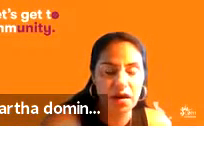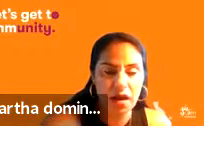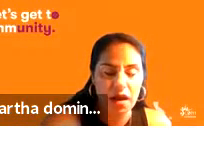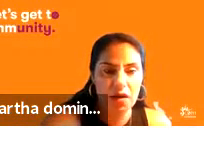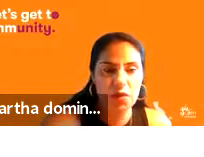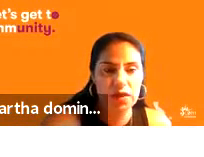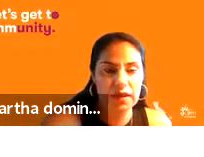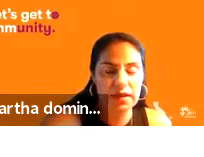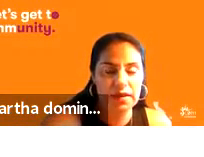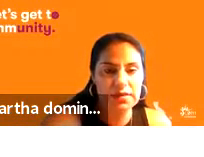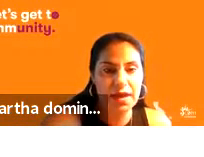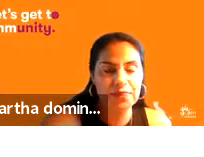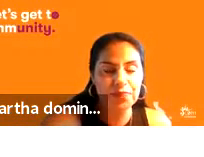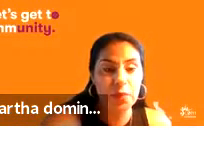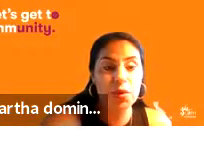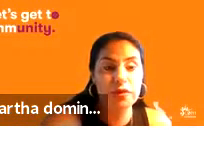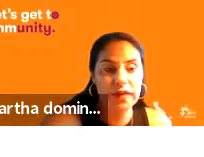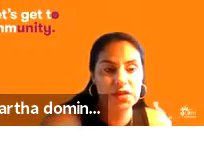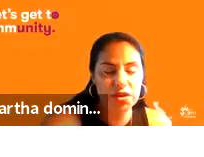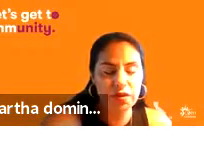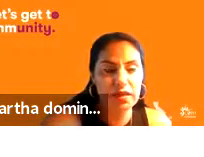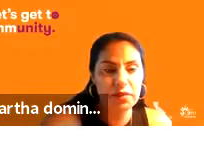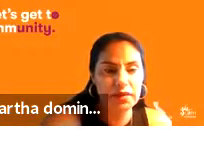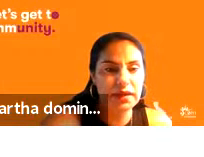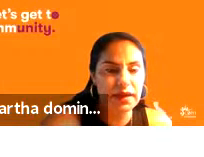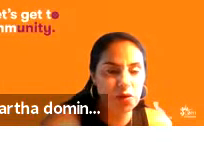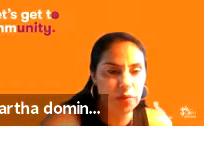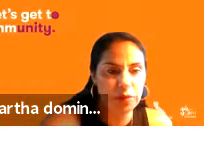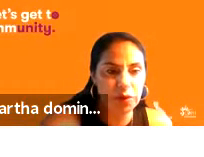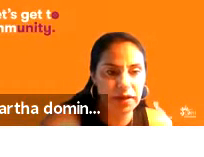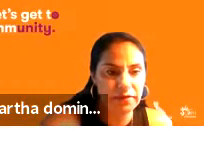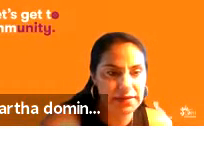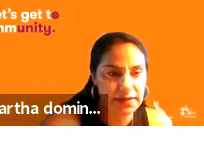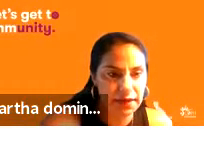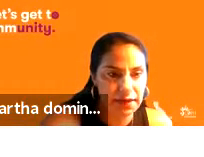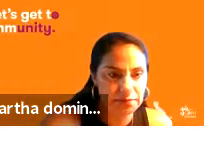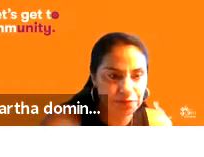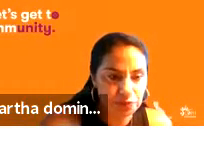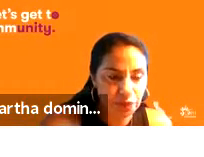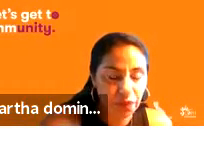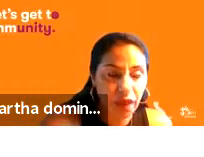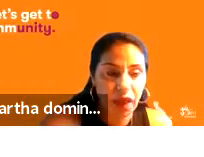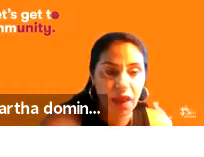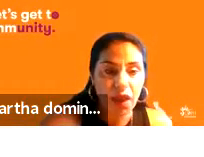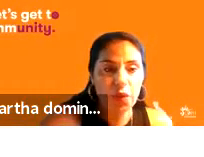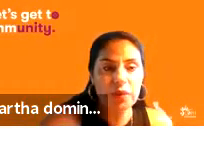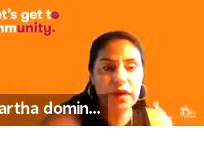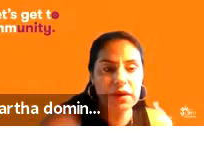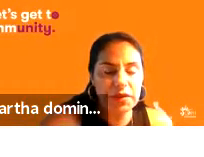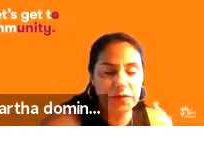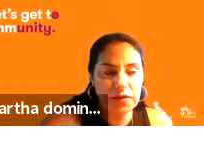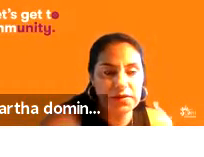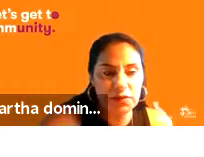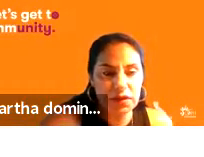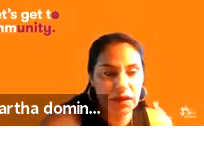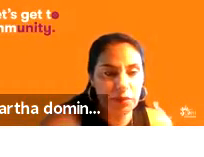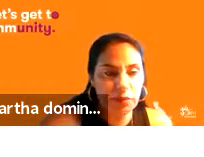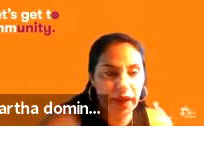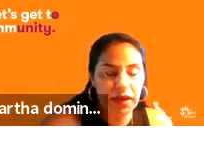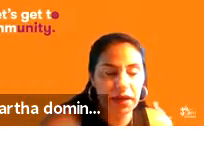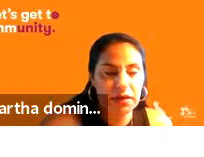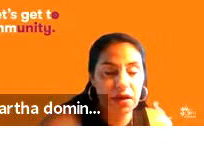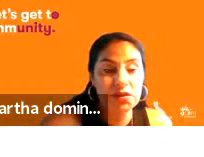walk-ins are a really nice motivational element that can help people get vaccinated. Where we're going to be focusing